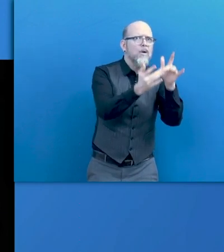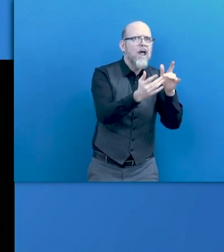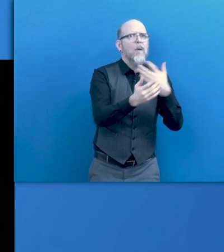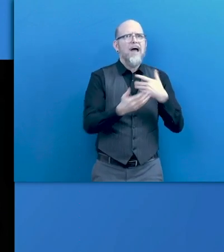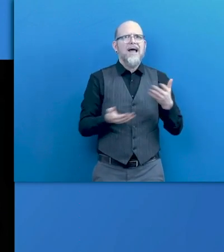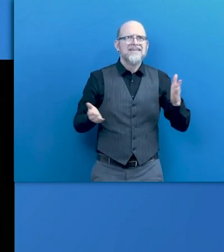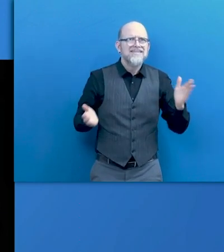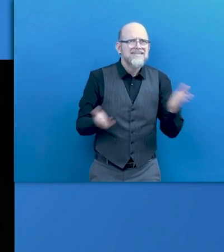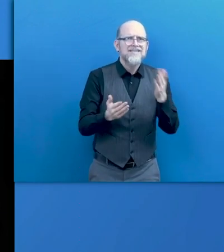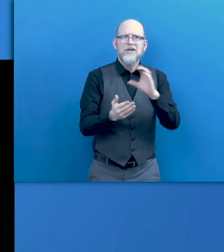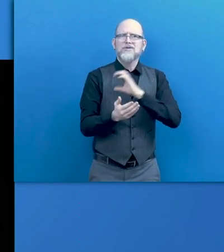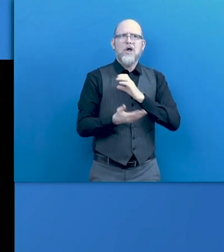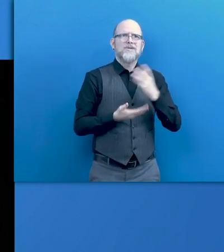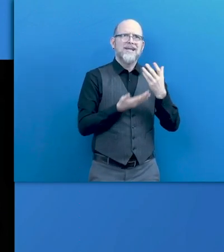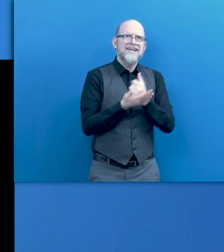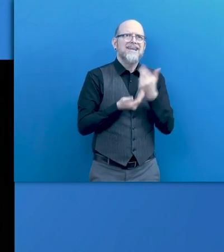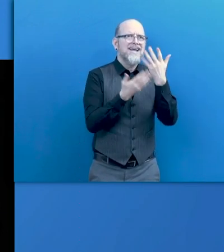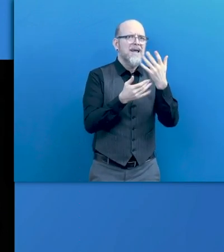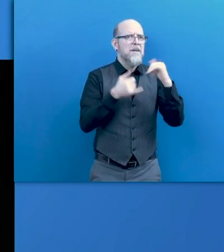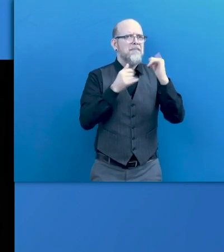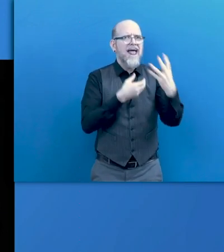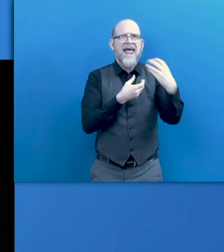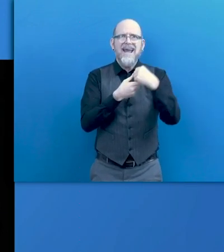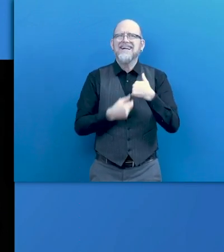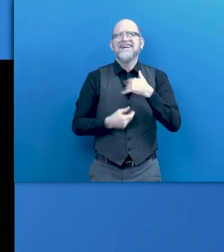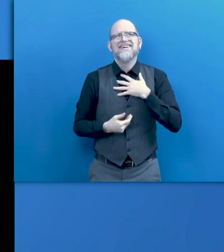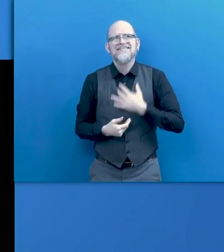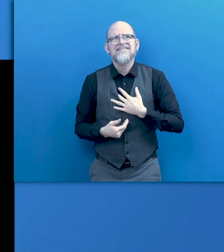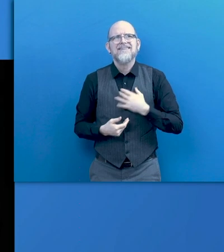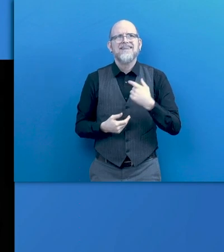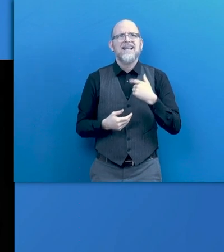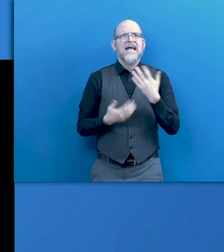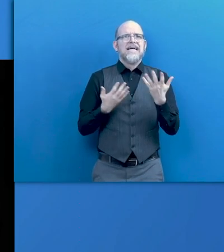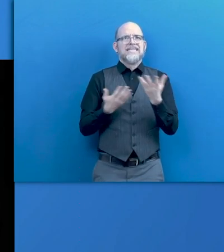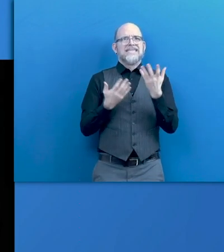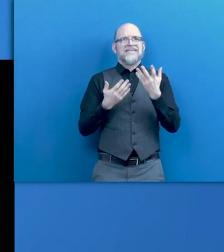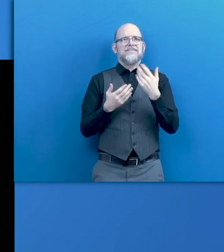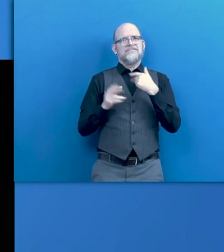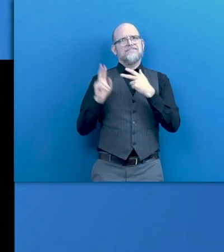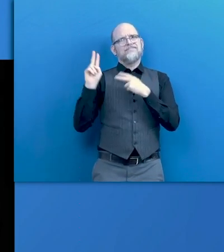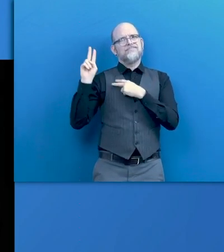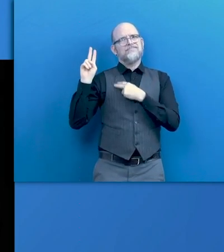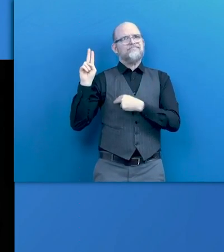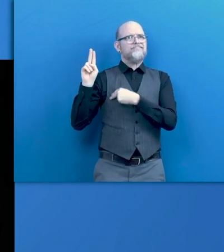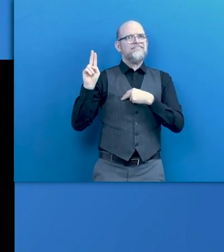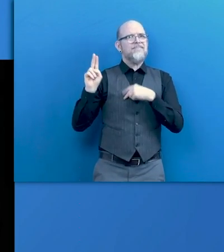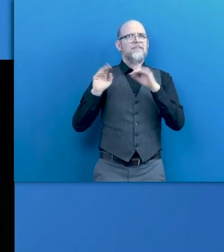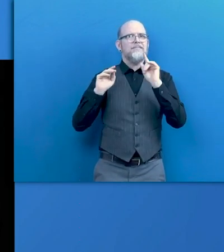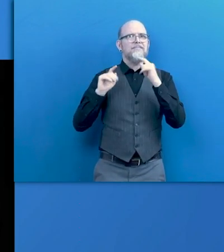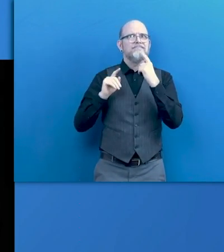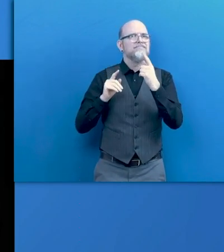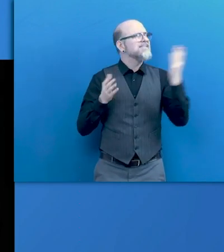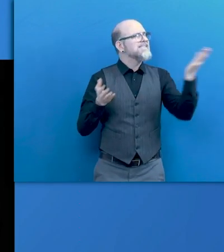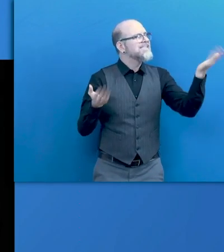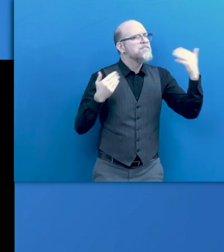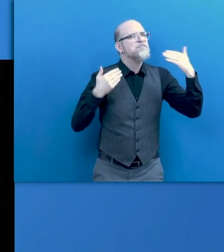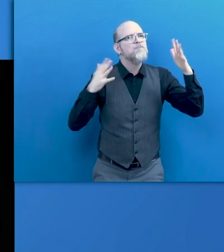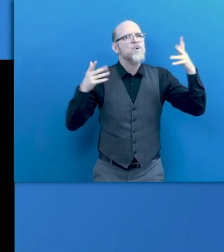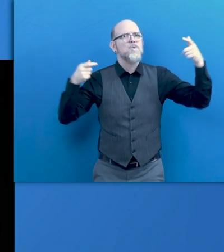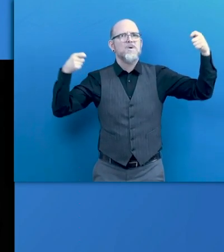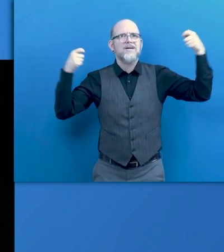this opportunity to live this out here. In the end, it would probably have to be something where there is somehow some kind of funding